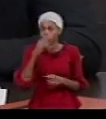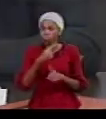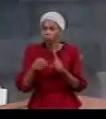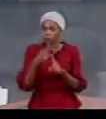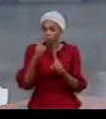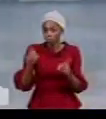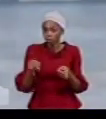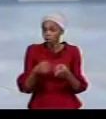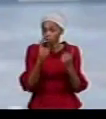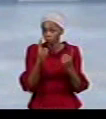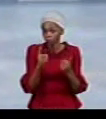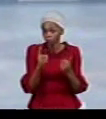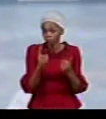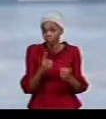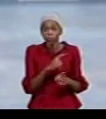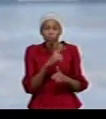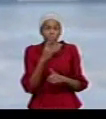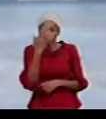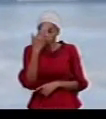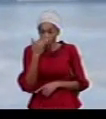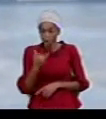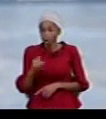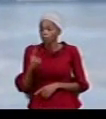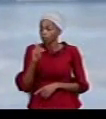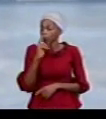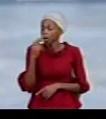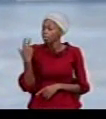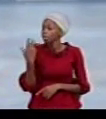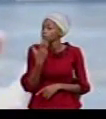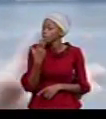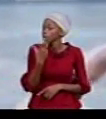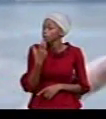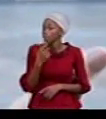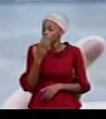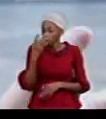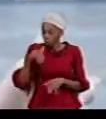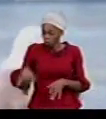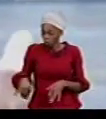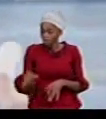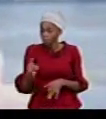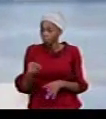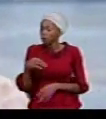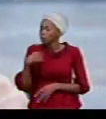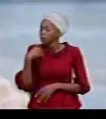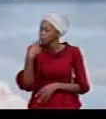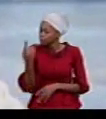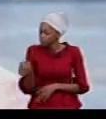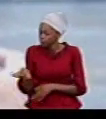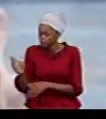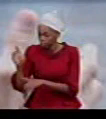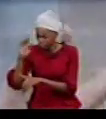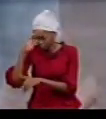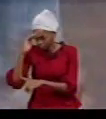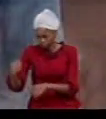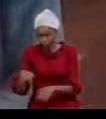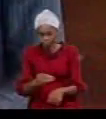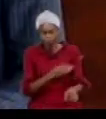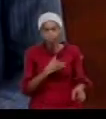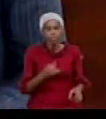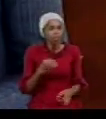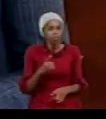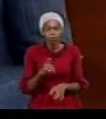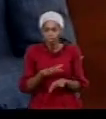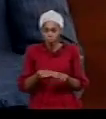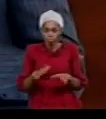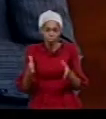going, why you're speaking, why you are telling them what you are telling them. And you don't want